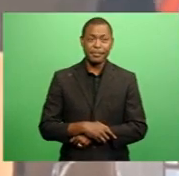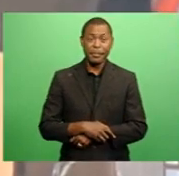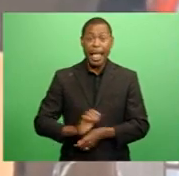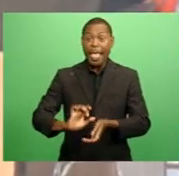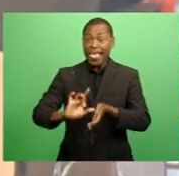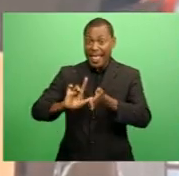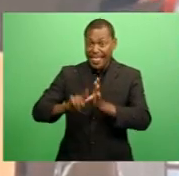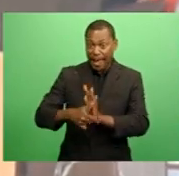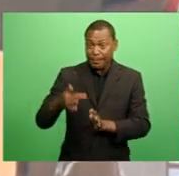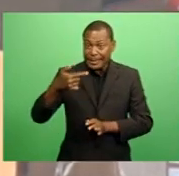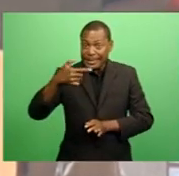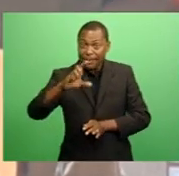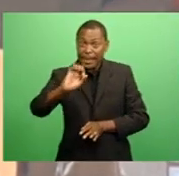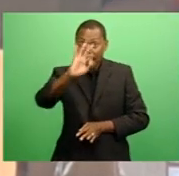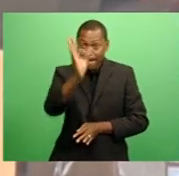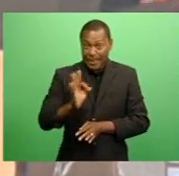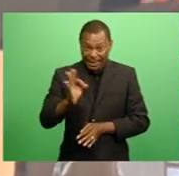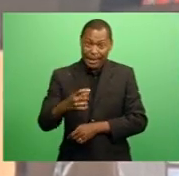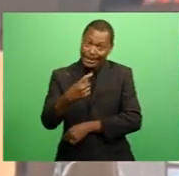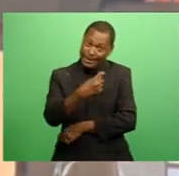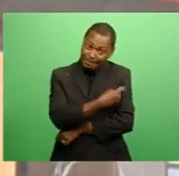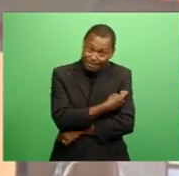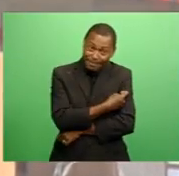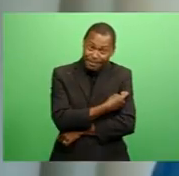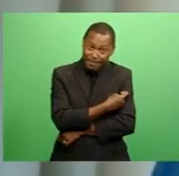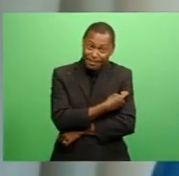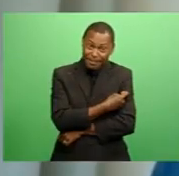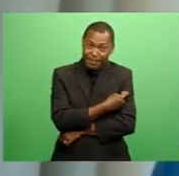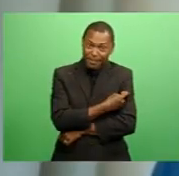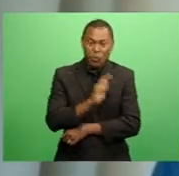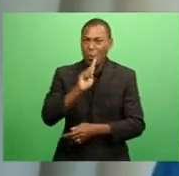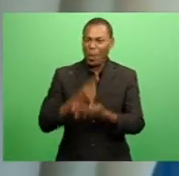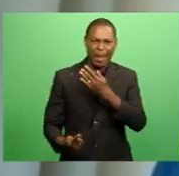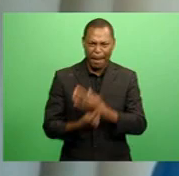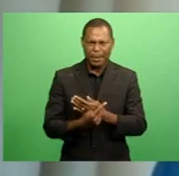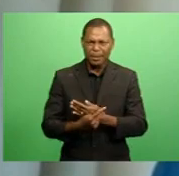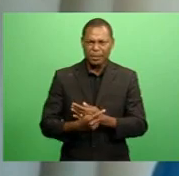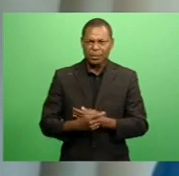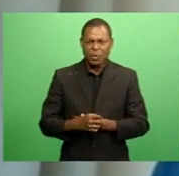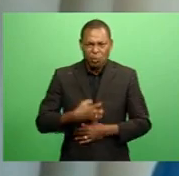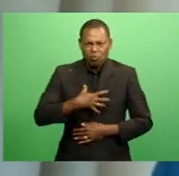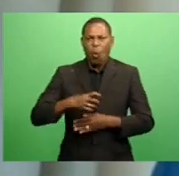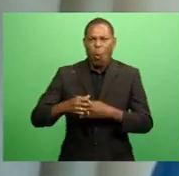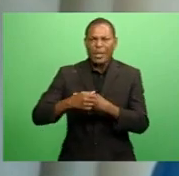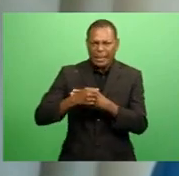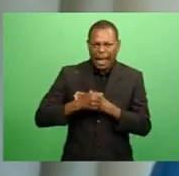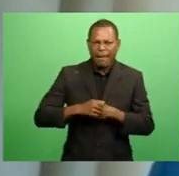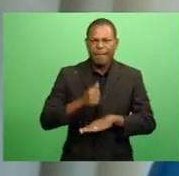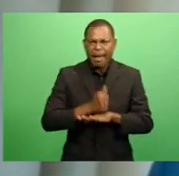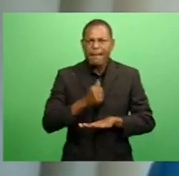have 70% of the population vaccinated, people will feel a lot more secure. Governments will feel a lot more